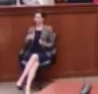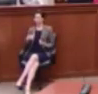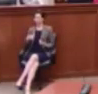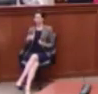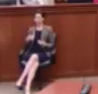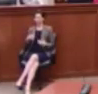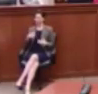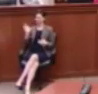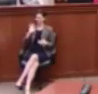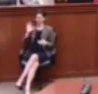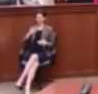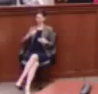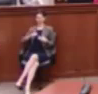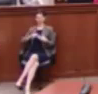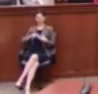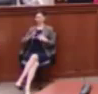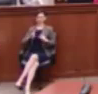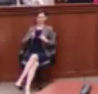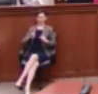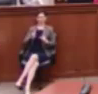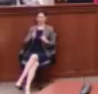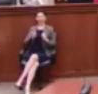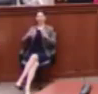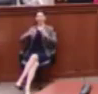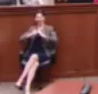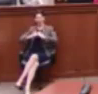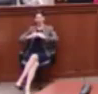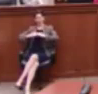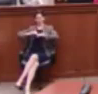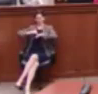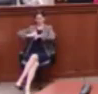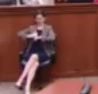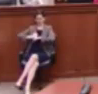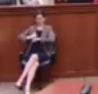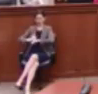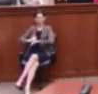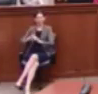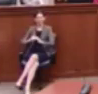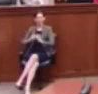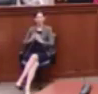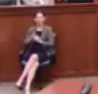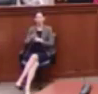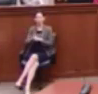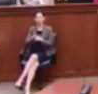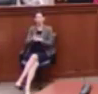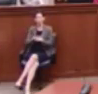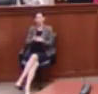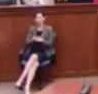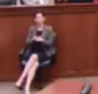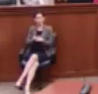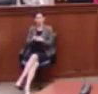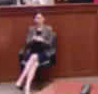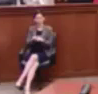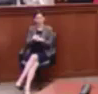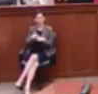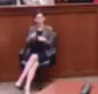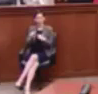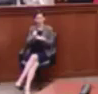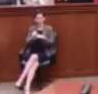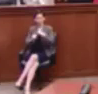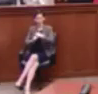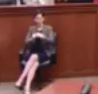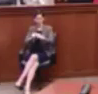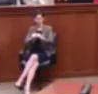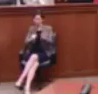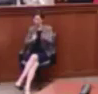this initiative is the way that it was implemented through the local regional structures. I understand the